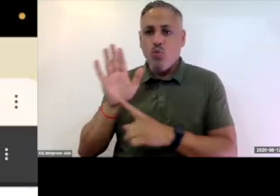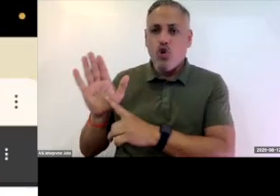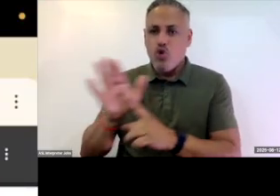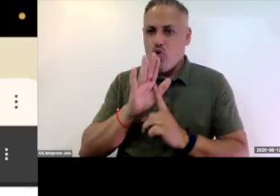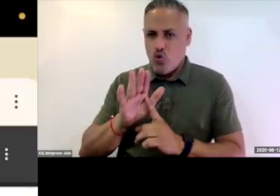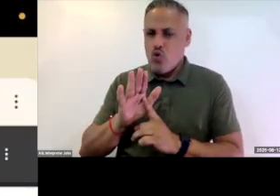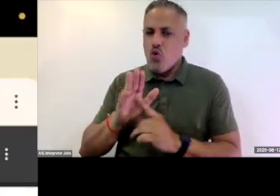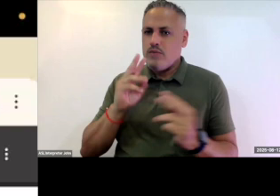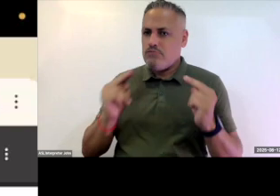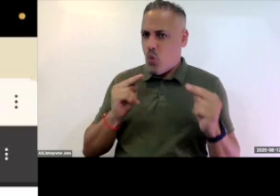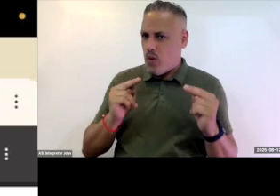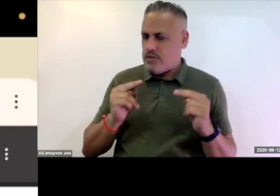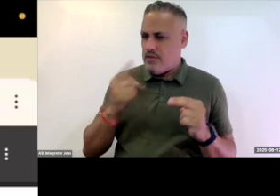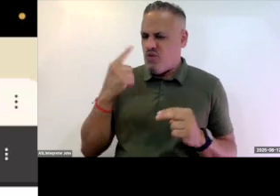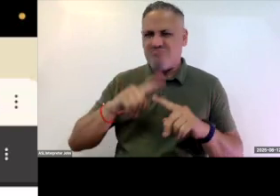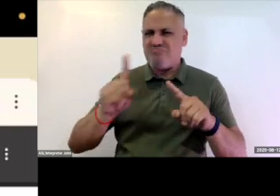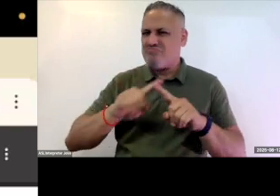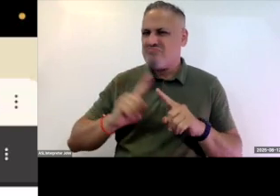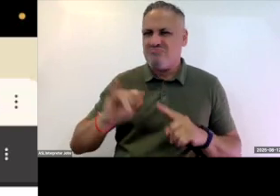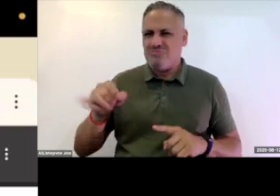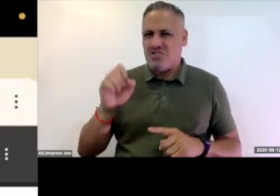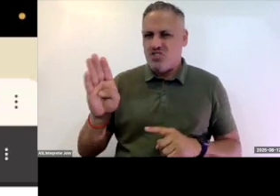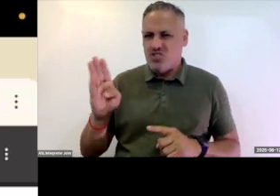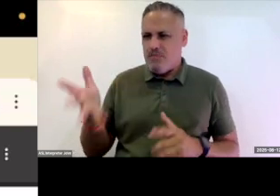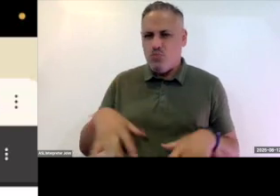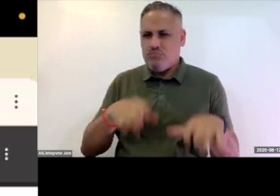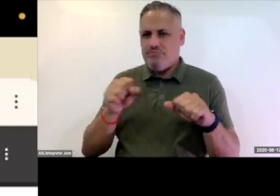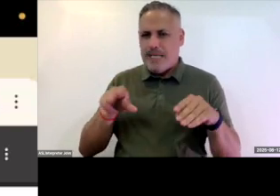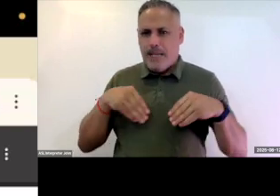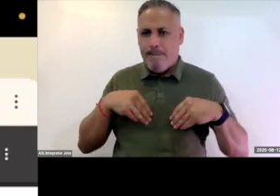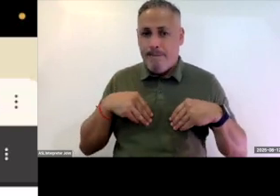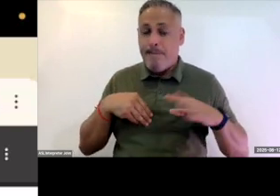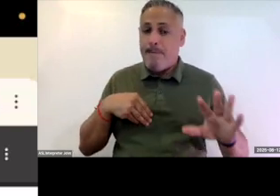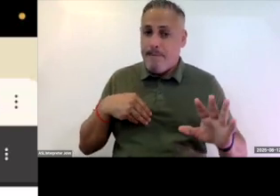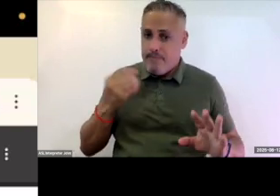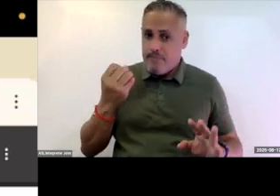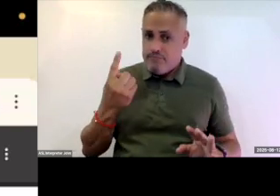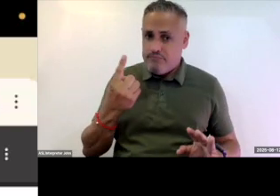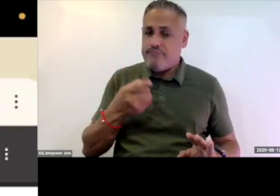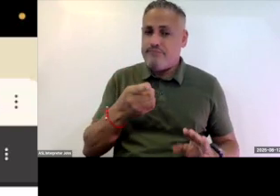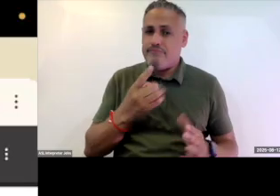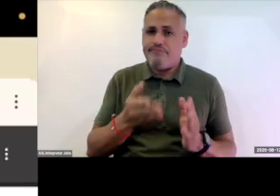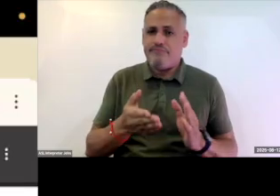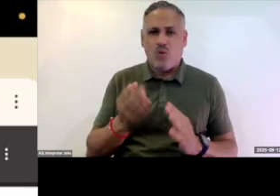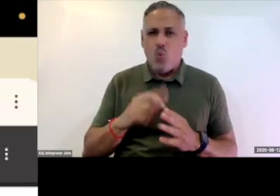your negotiations on different jobs that you take. Just to run through it very